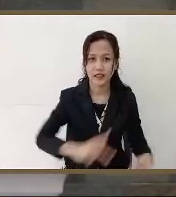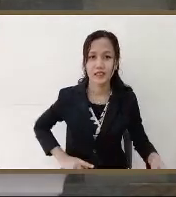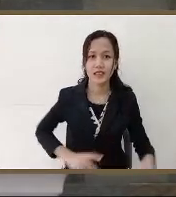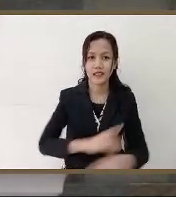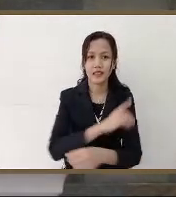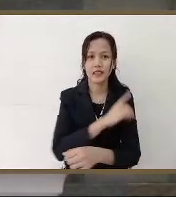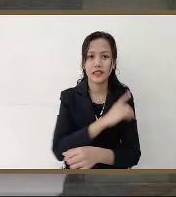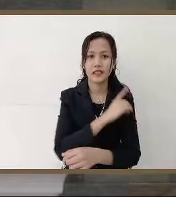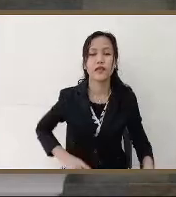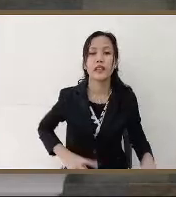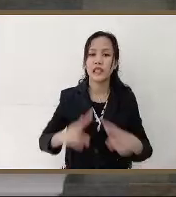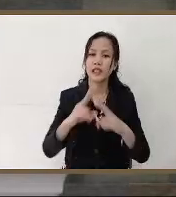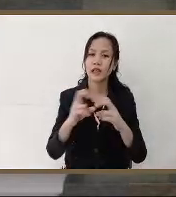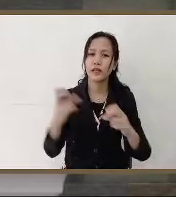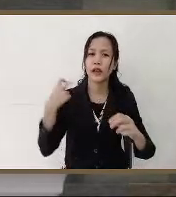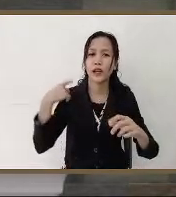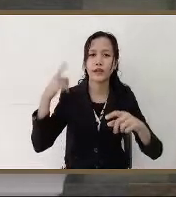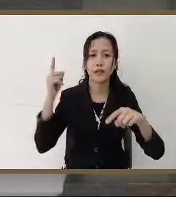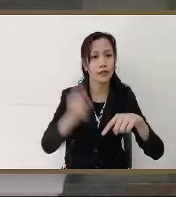punishment for those